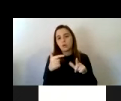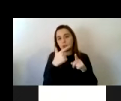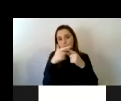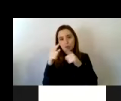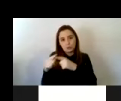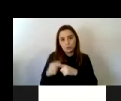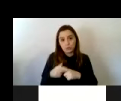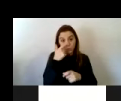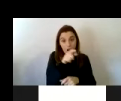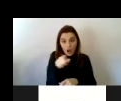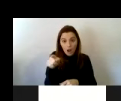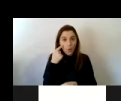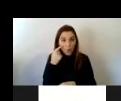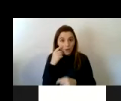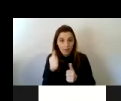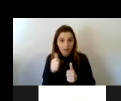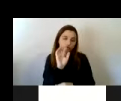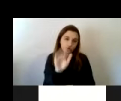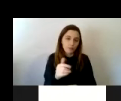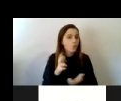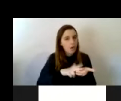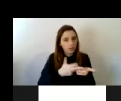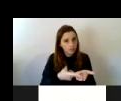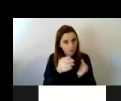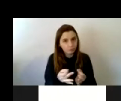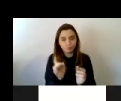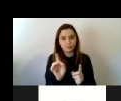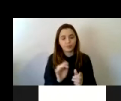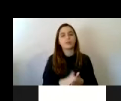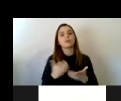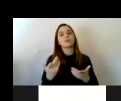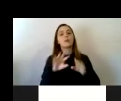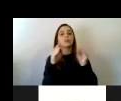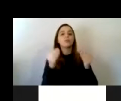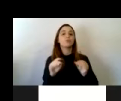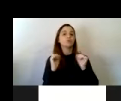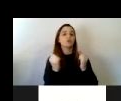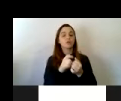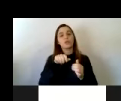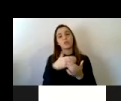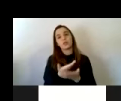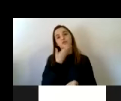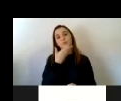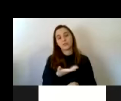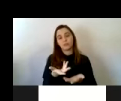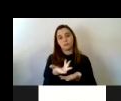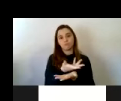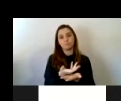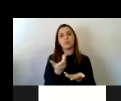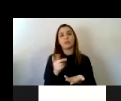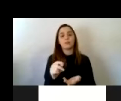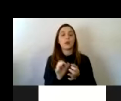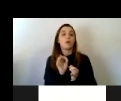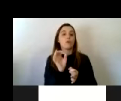languages. And also that it will be like social platform that you exchange experience with other people and also contribute with your